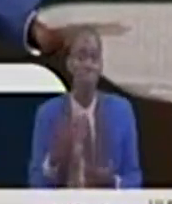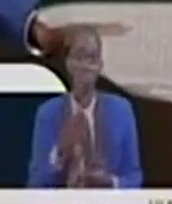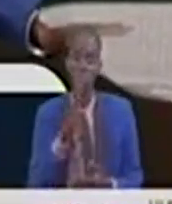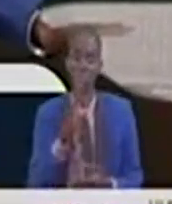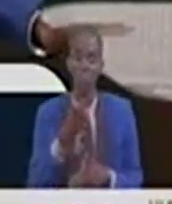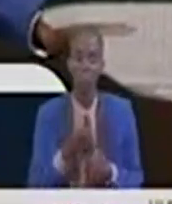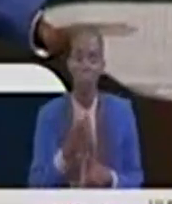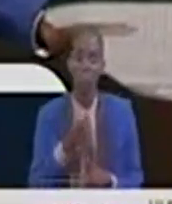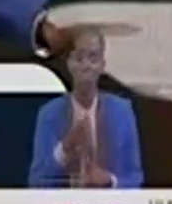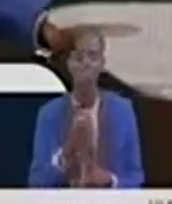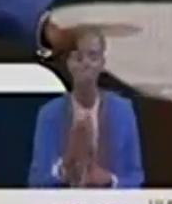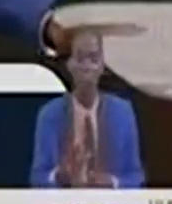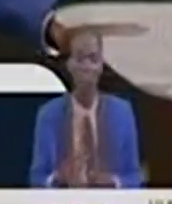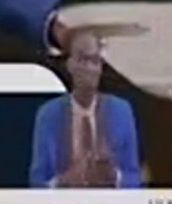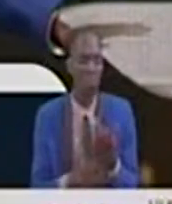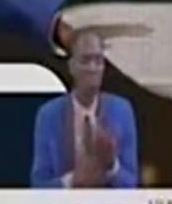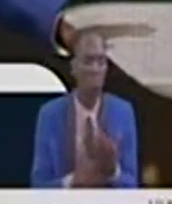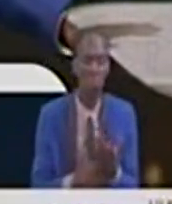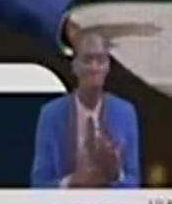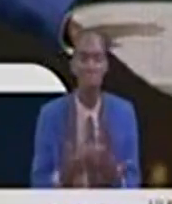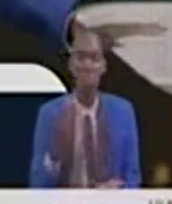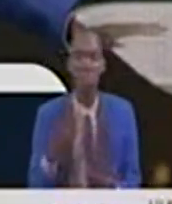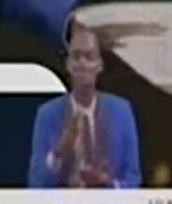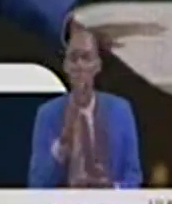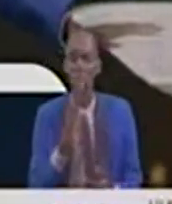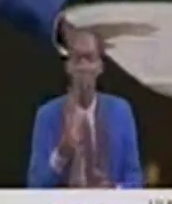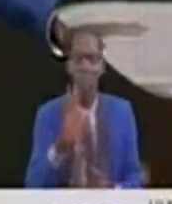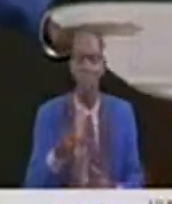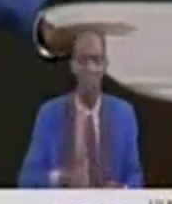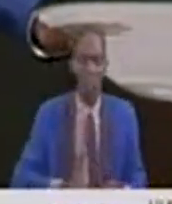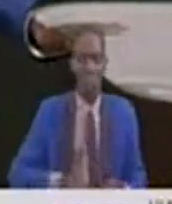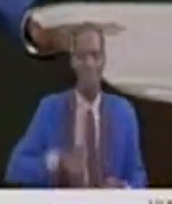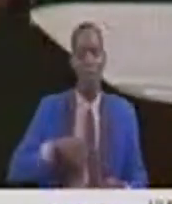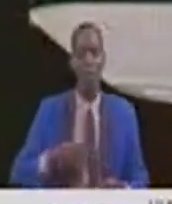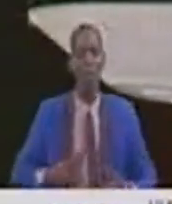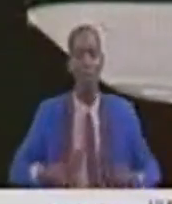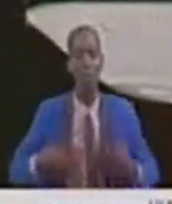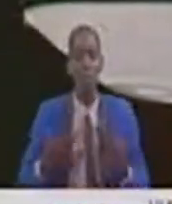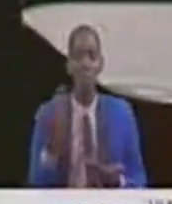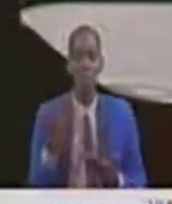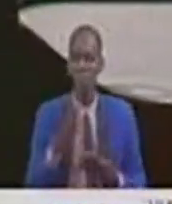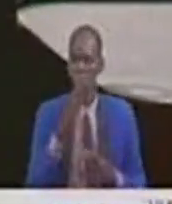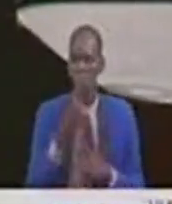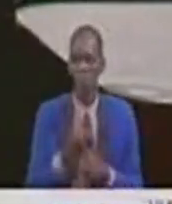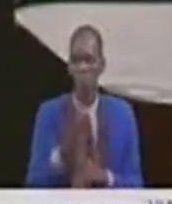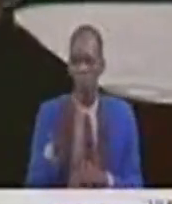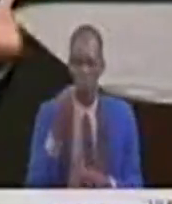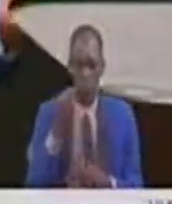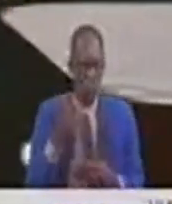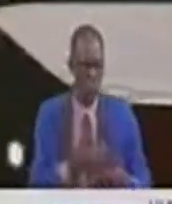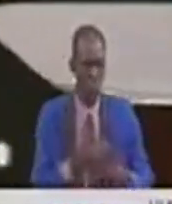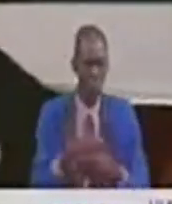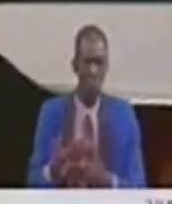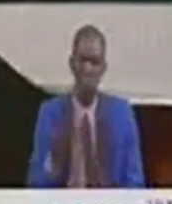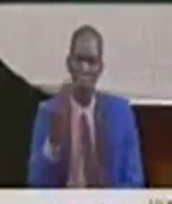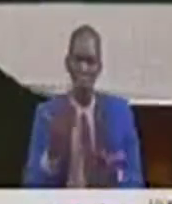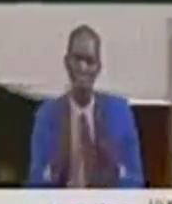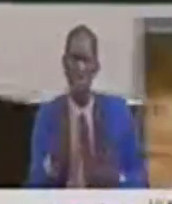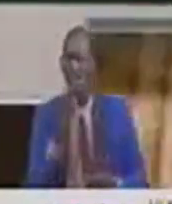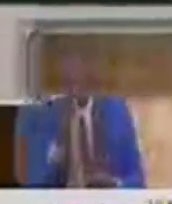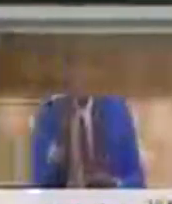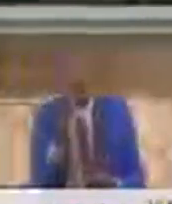flesh, maybe your loss, maybe your pride of life, maybe your surrounding, maybe your habit, maybe from